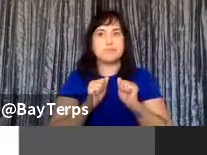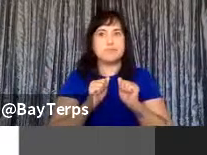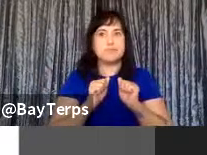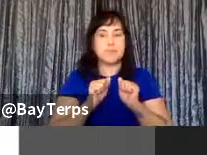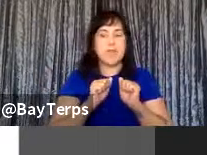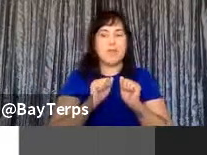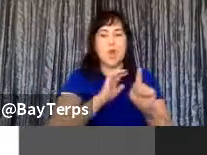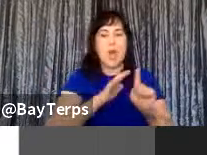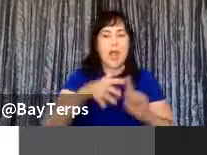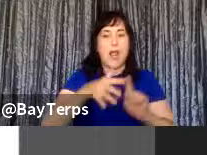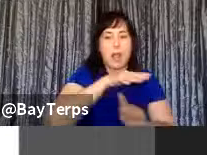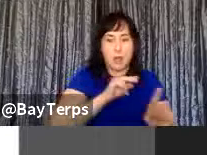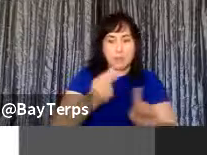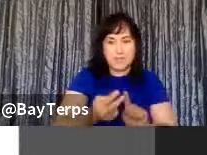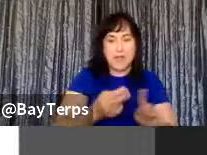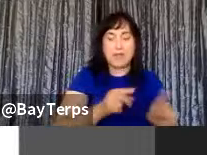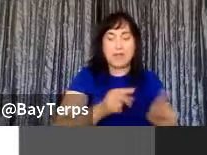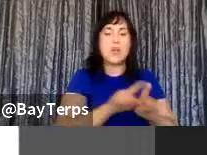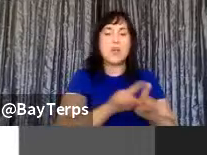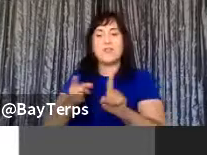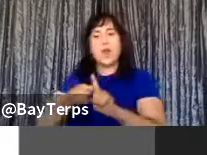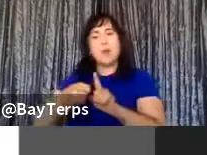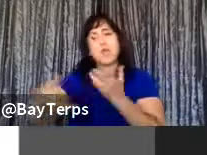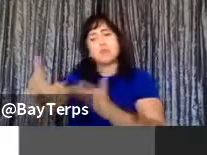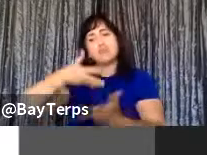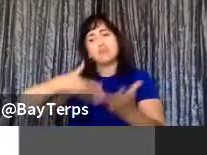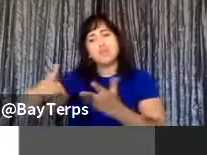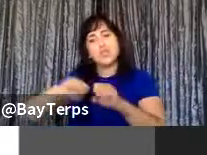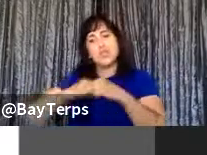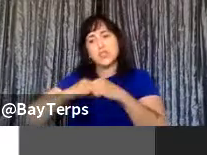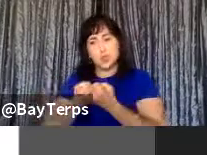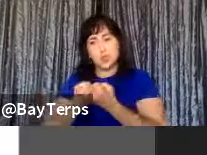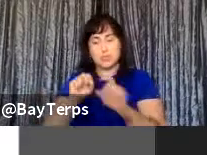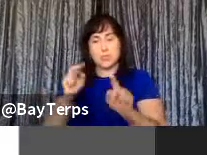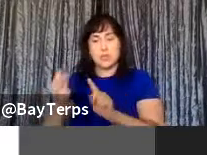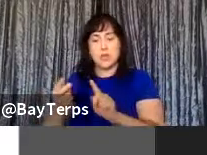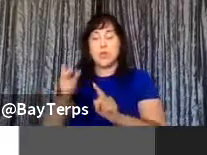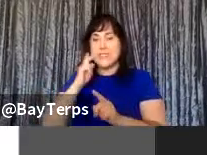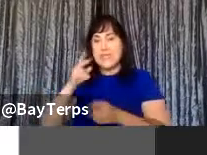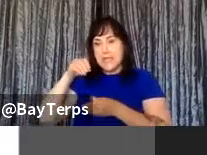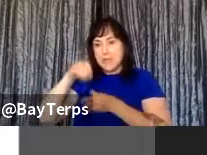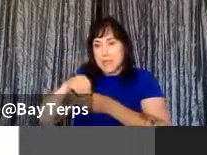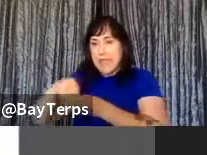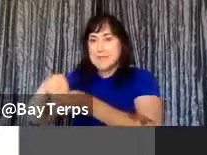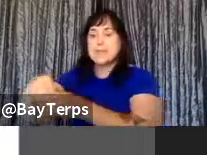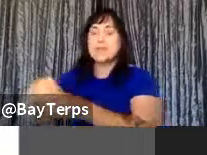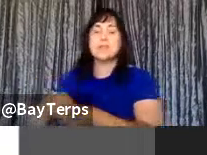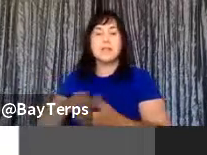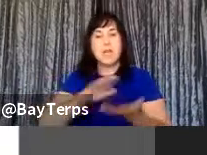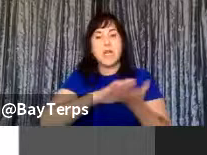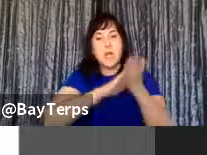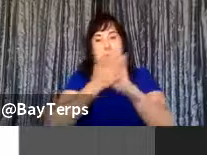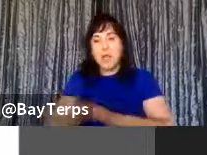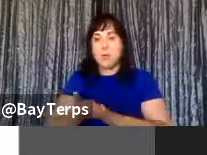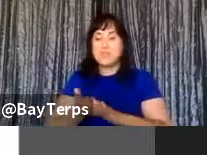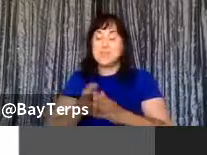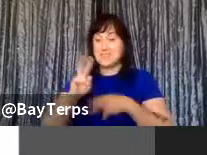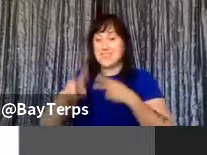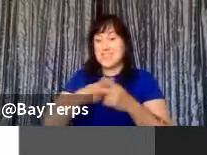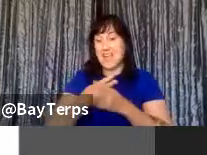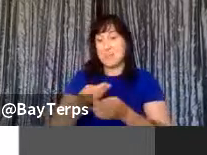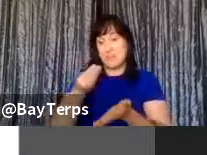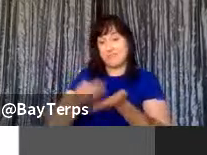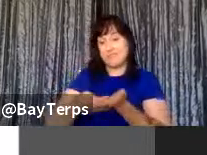environmental point of view, but also from a social point of view. So we see it being planted out, we see it being turned into a form of currency, and a currency